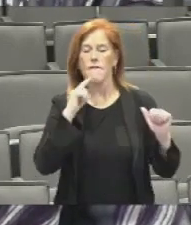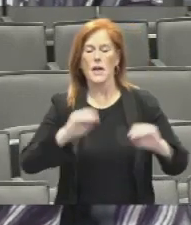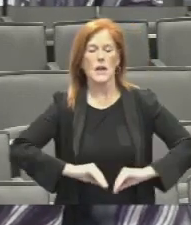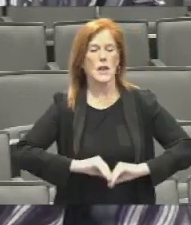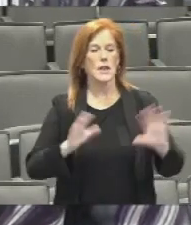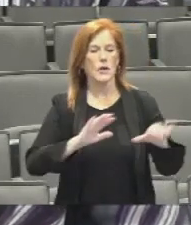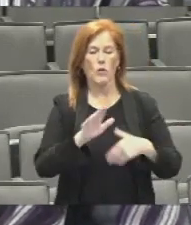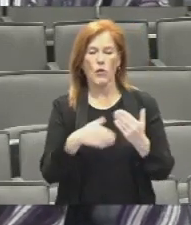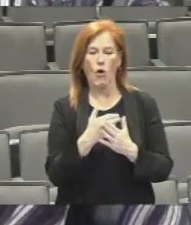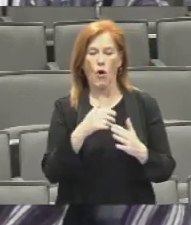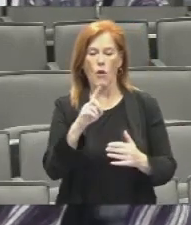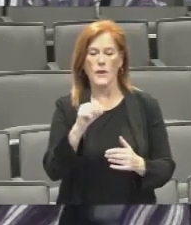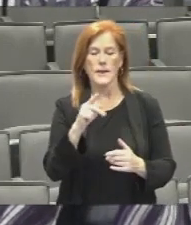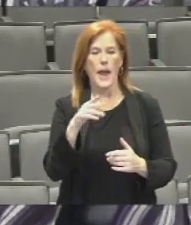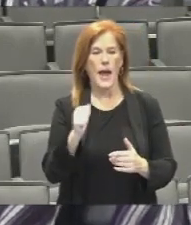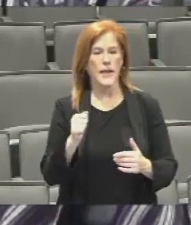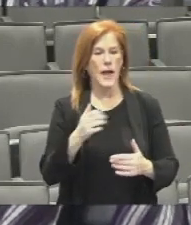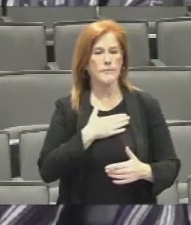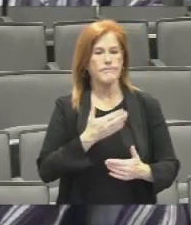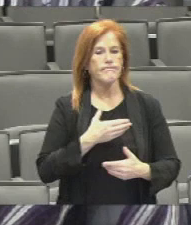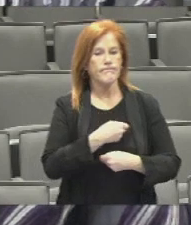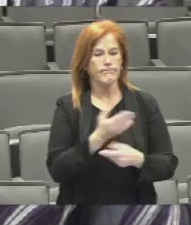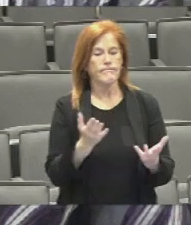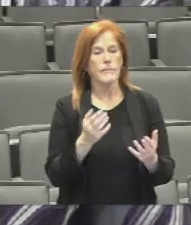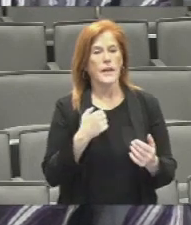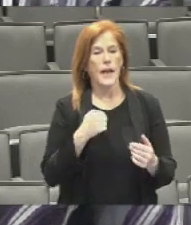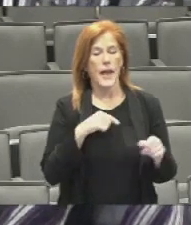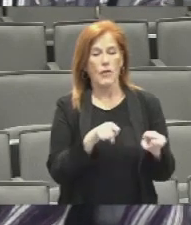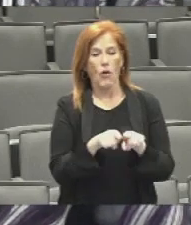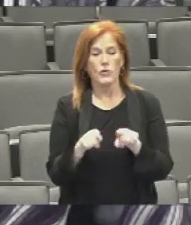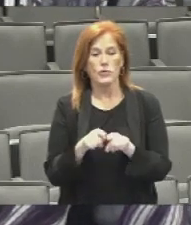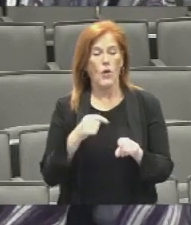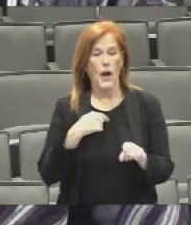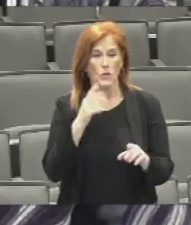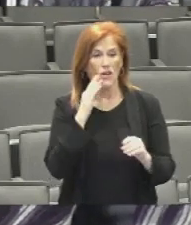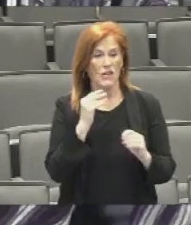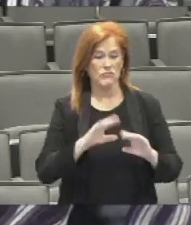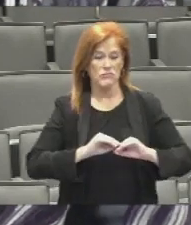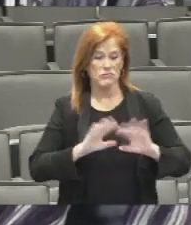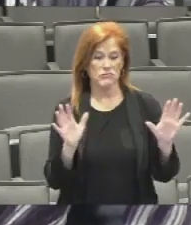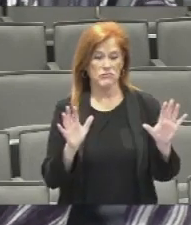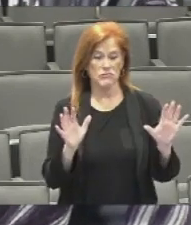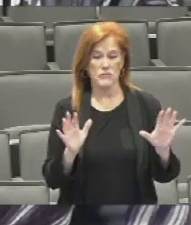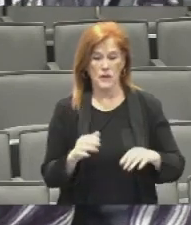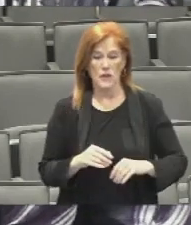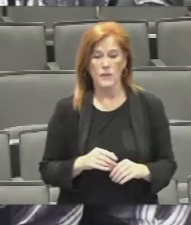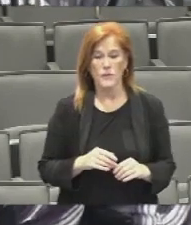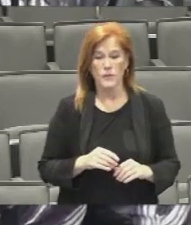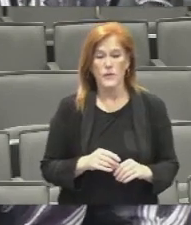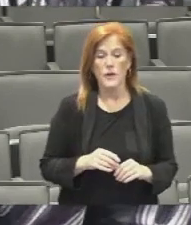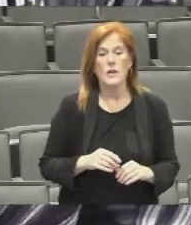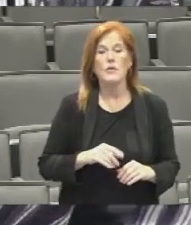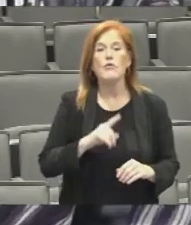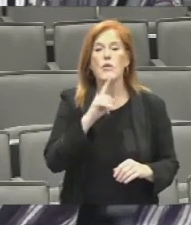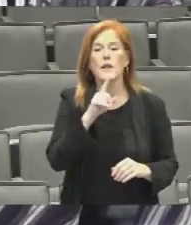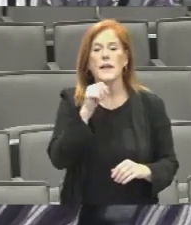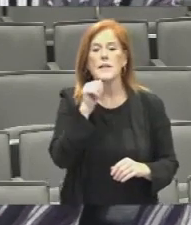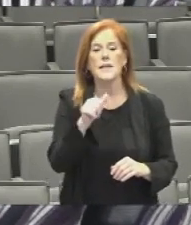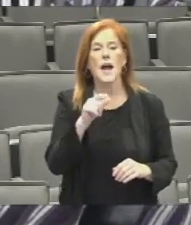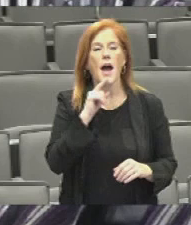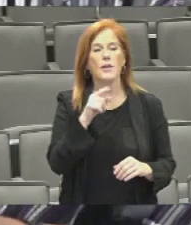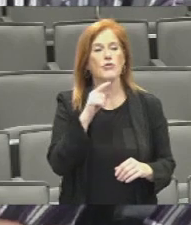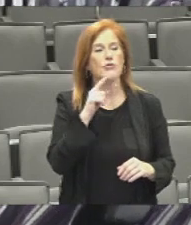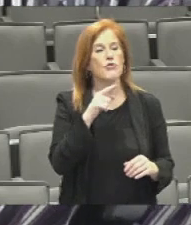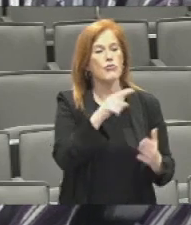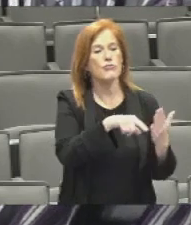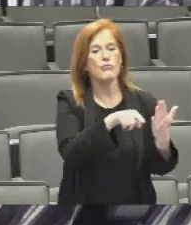data that I want to share, and I'm transparent with this too. Not really to point fingers by any means